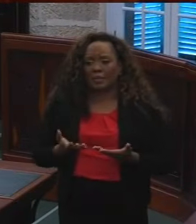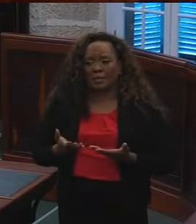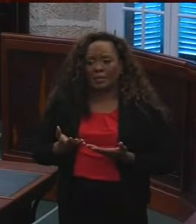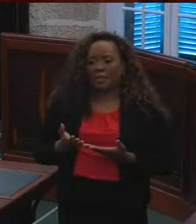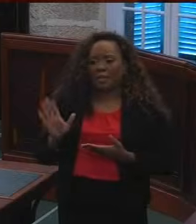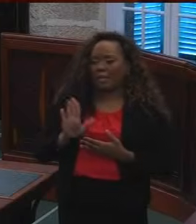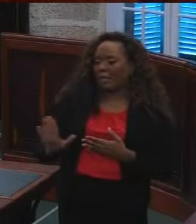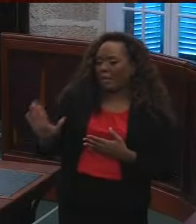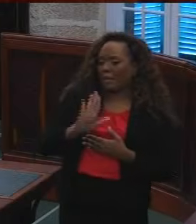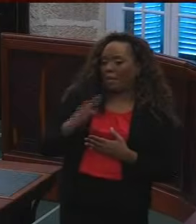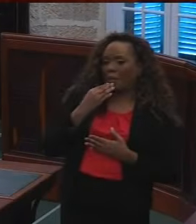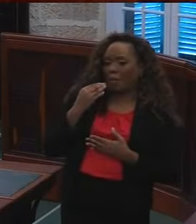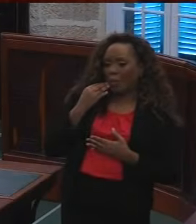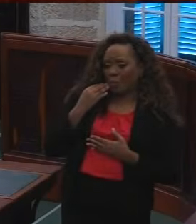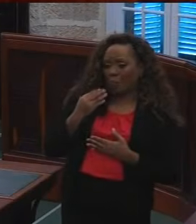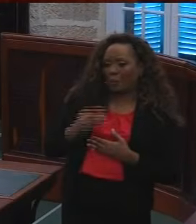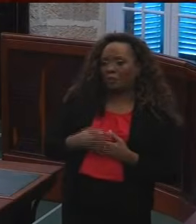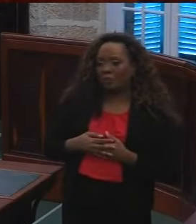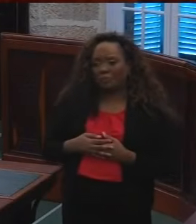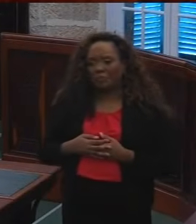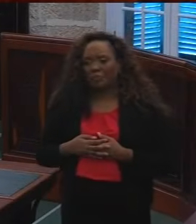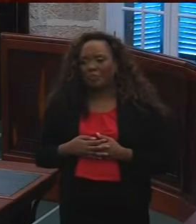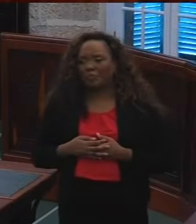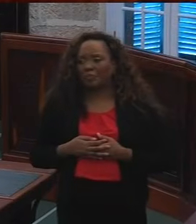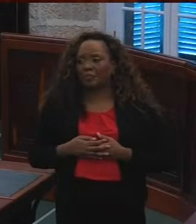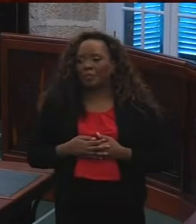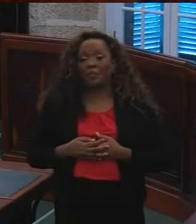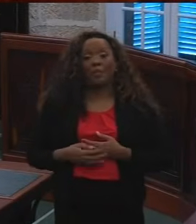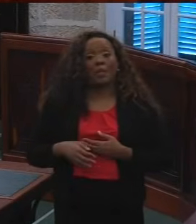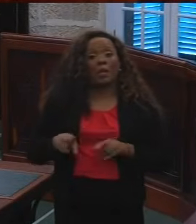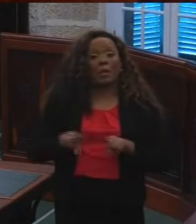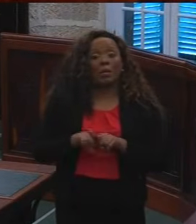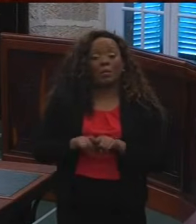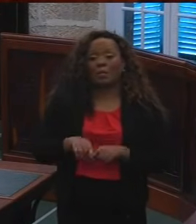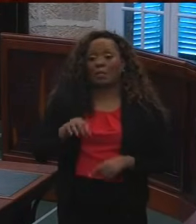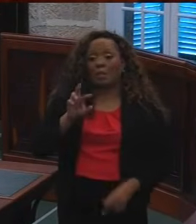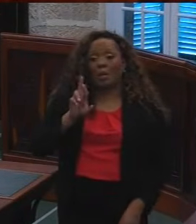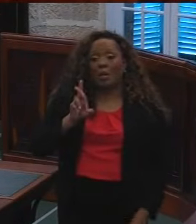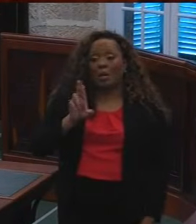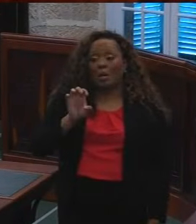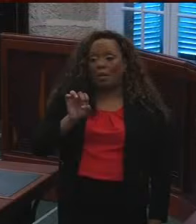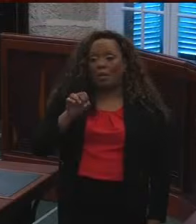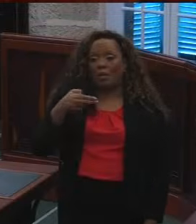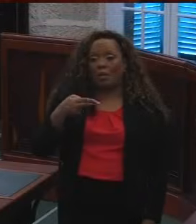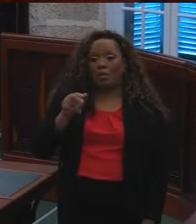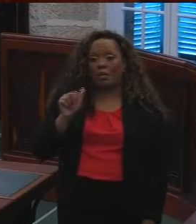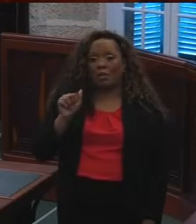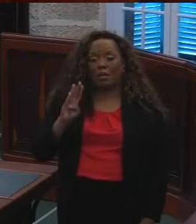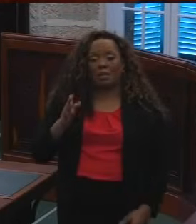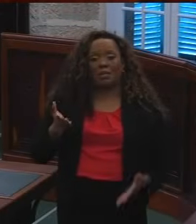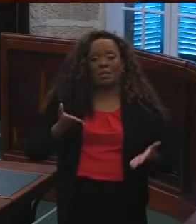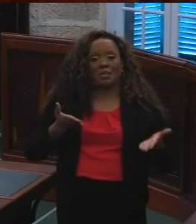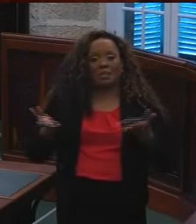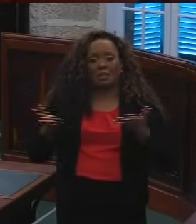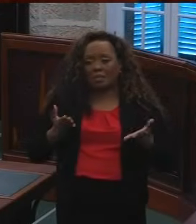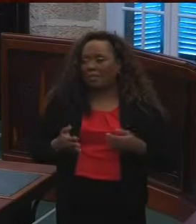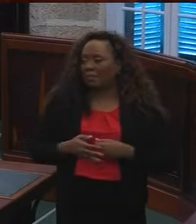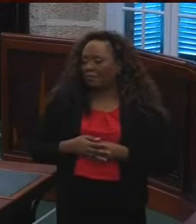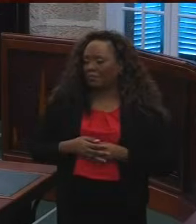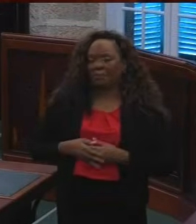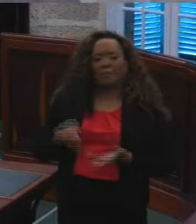own homes. The rehabilitative services that we offer using the nursing